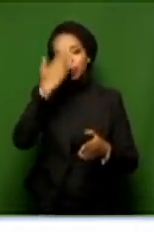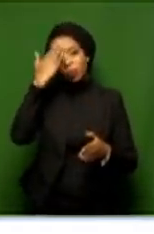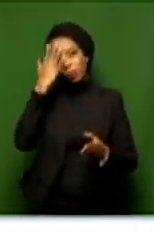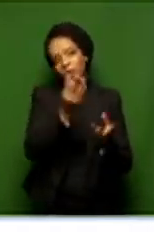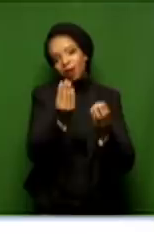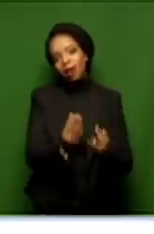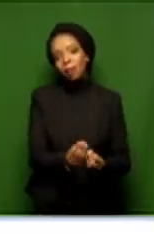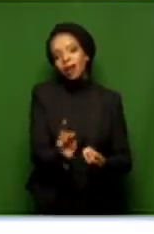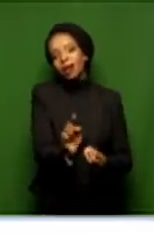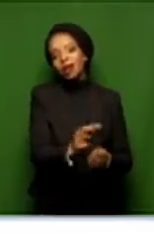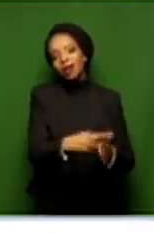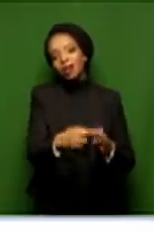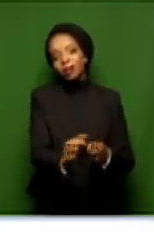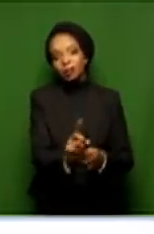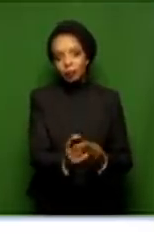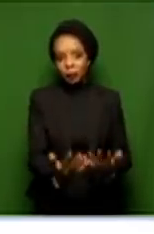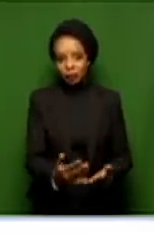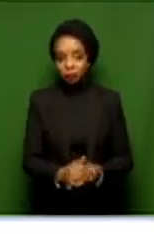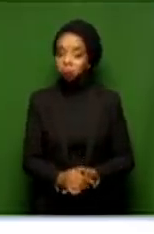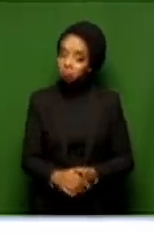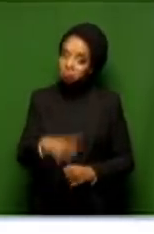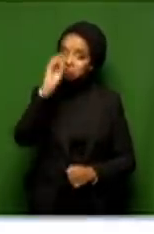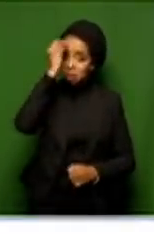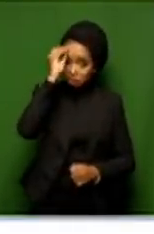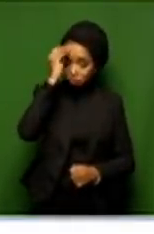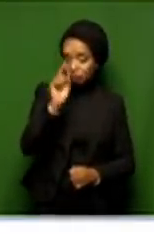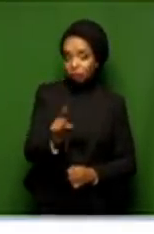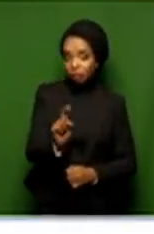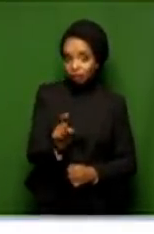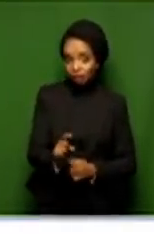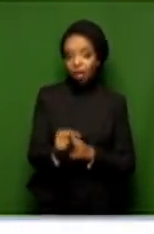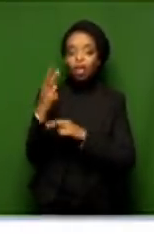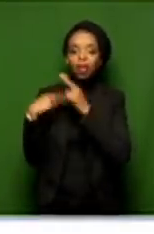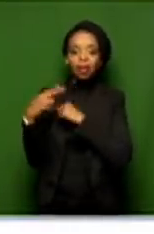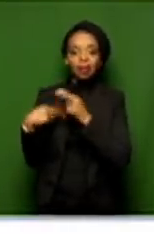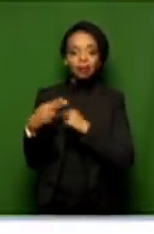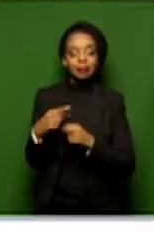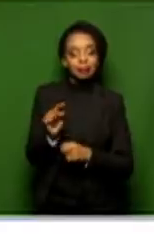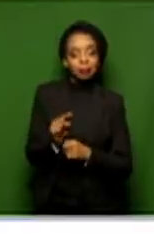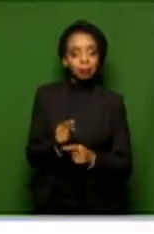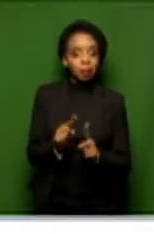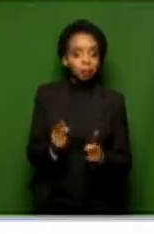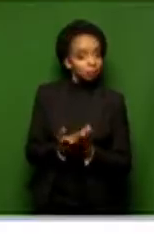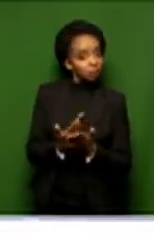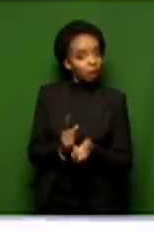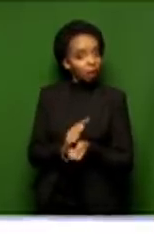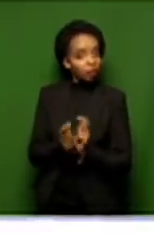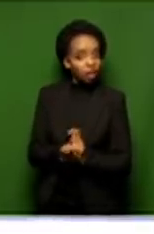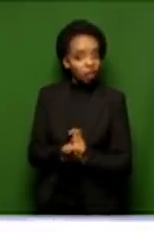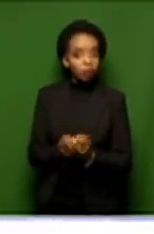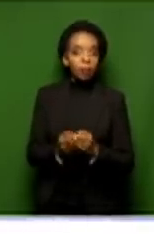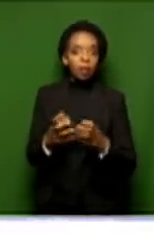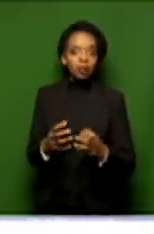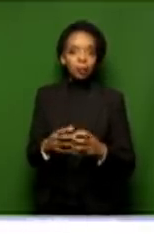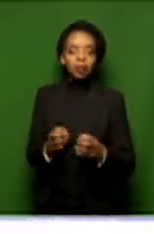very interesting. We have history on our side with regards to these predictions. So, it may change marginally, but